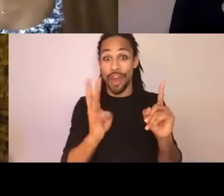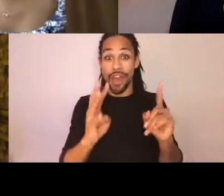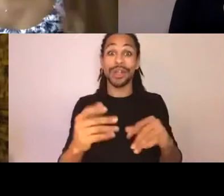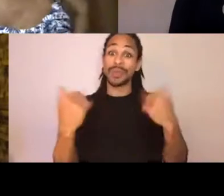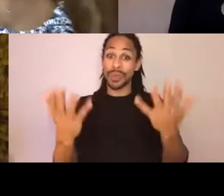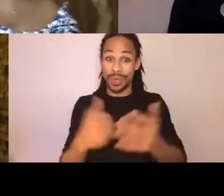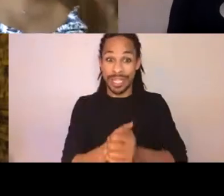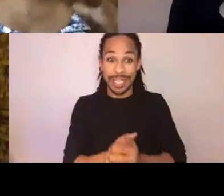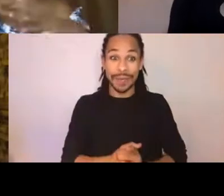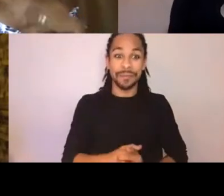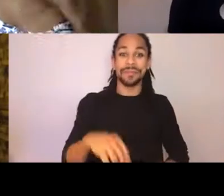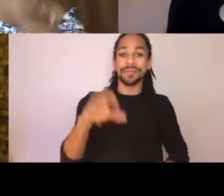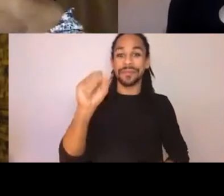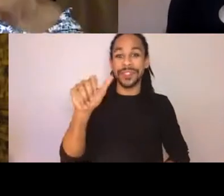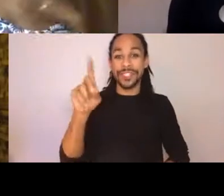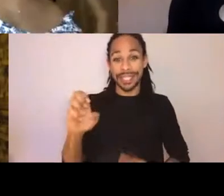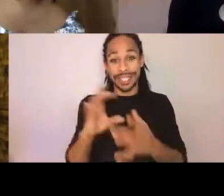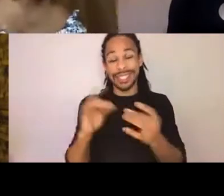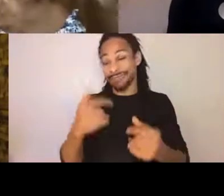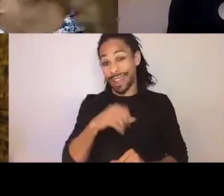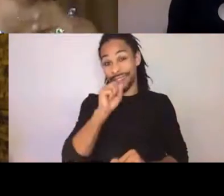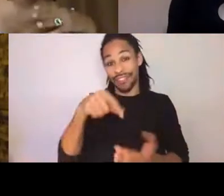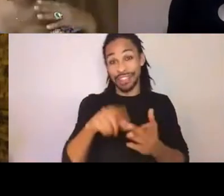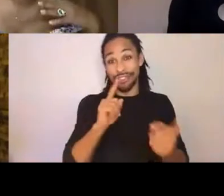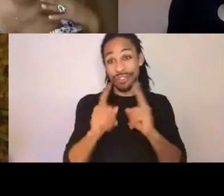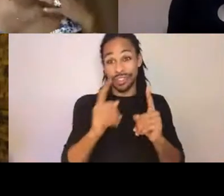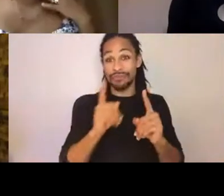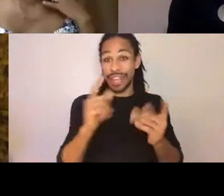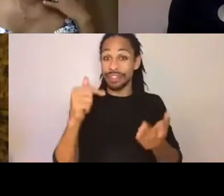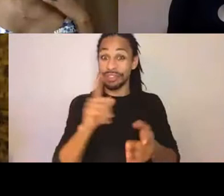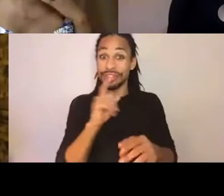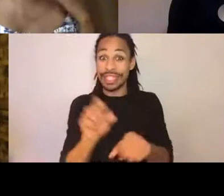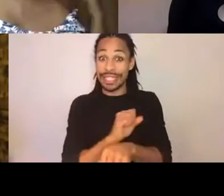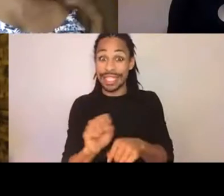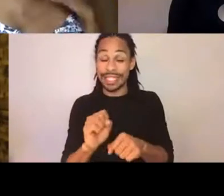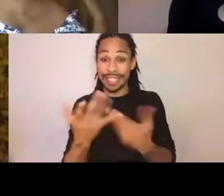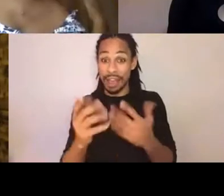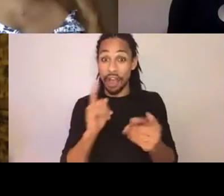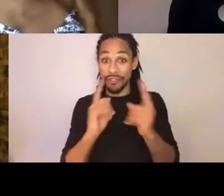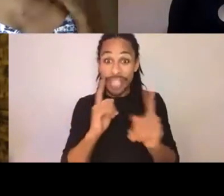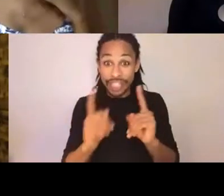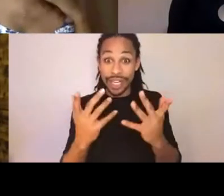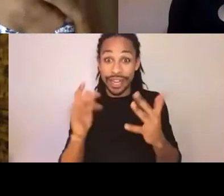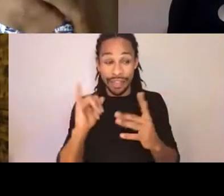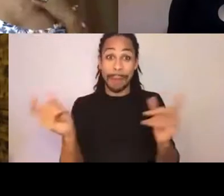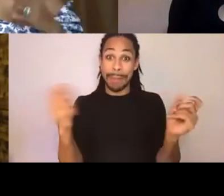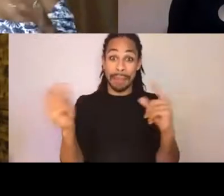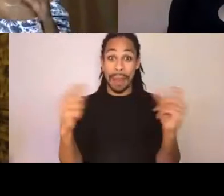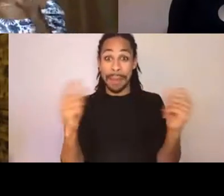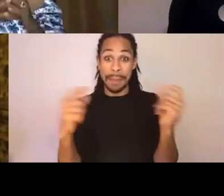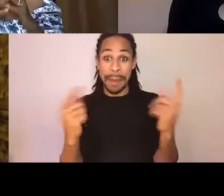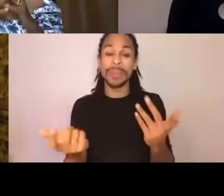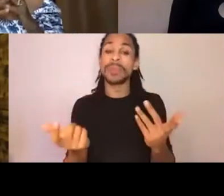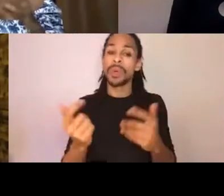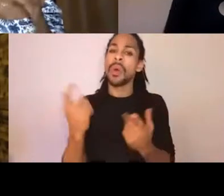I love this conversation. I love that it is a conversation, you know? What keeps coming to my mind is